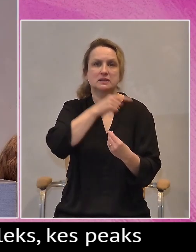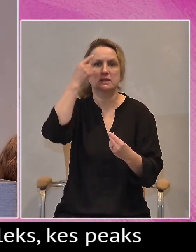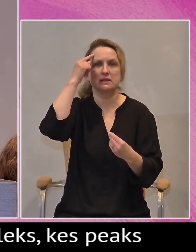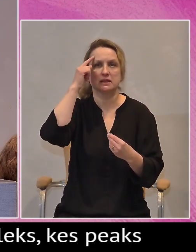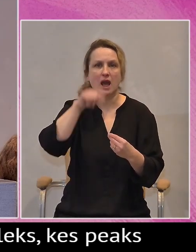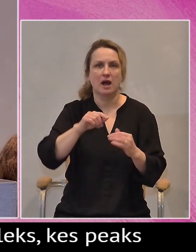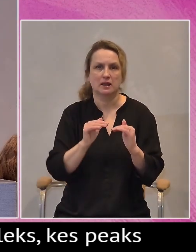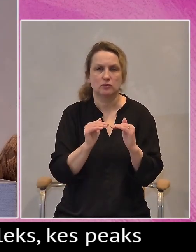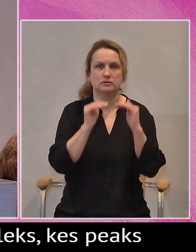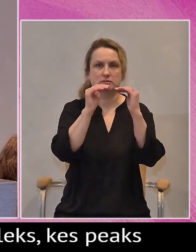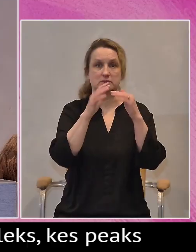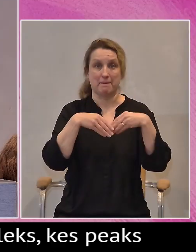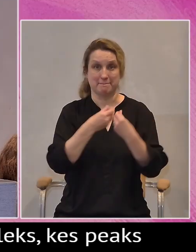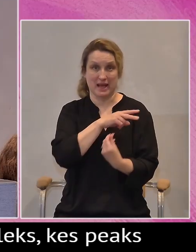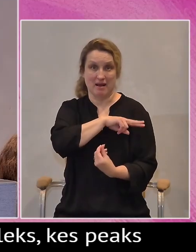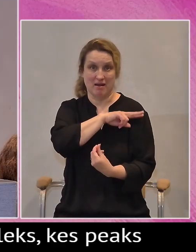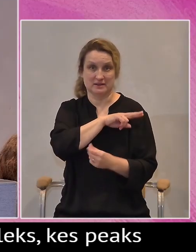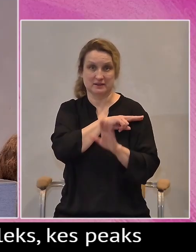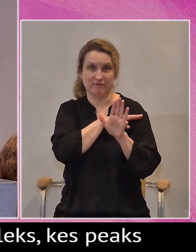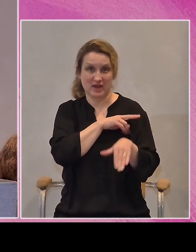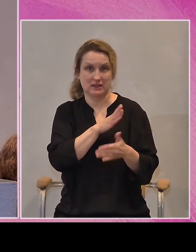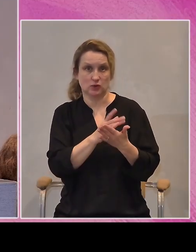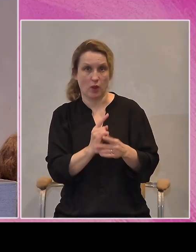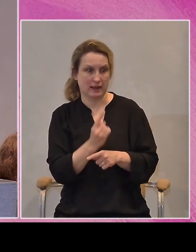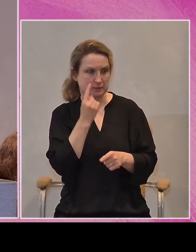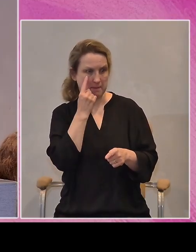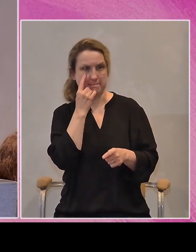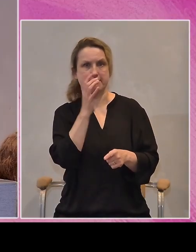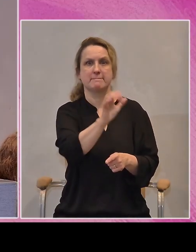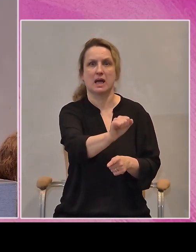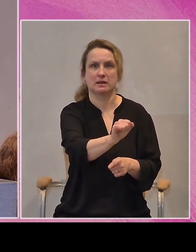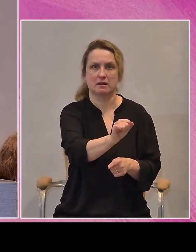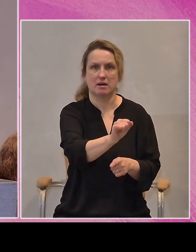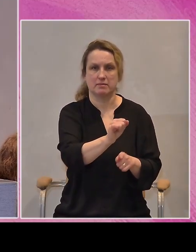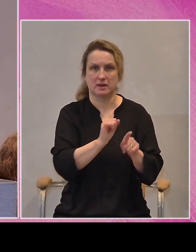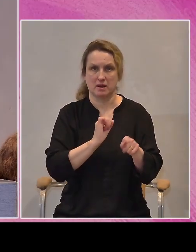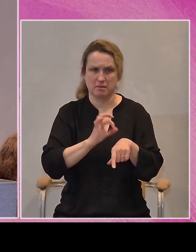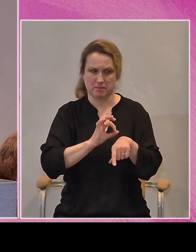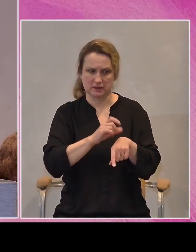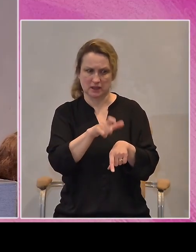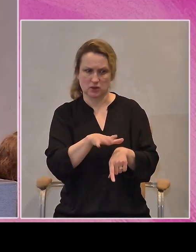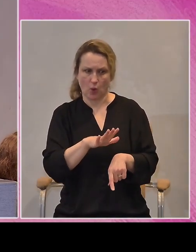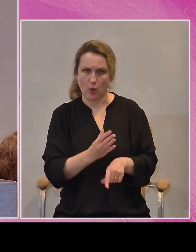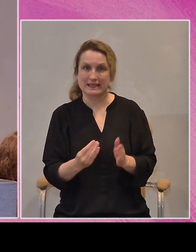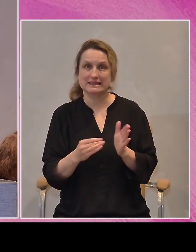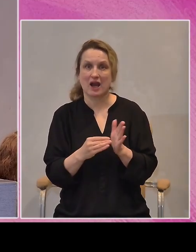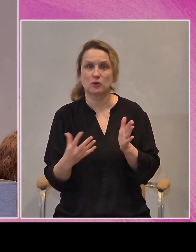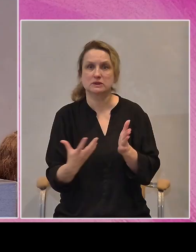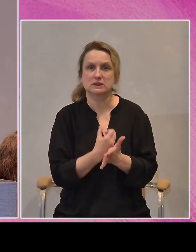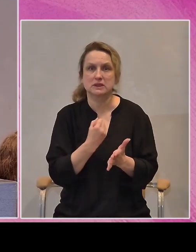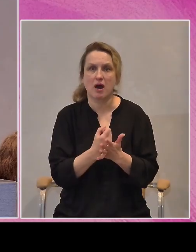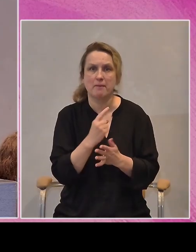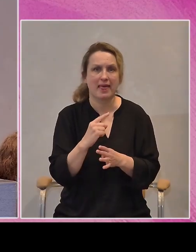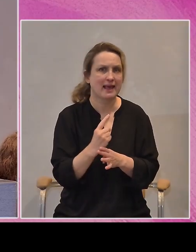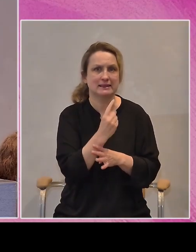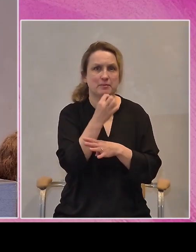firstly, we should raise the awareness of GPs. A GP should be the person who detects the symptoms so that the